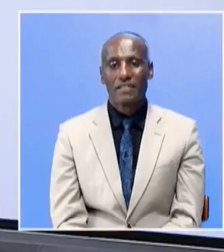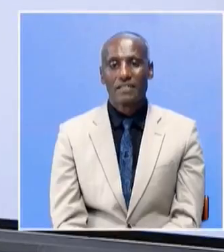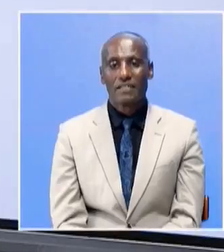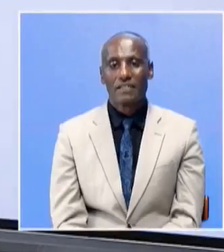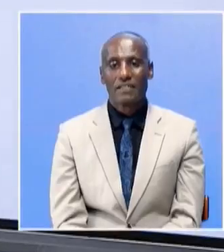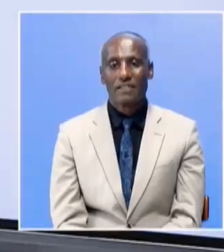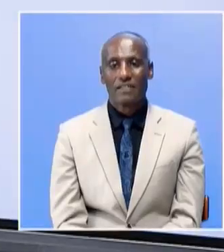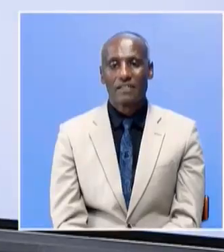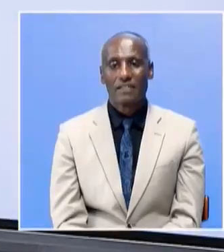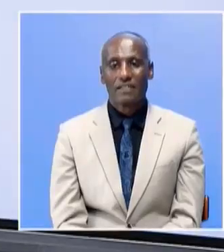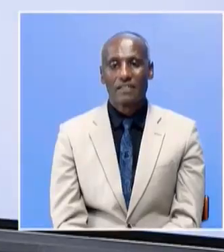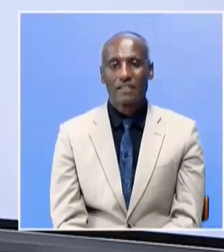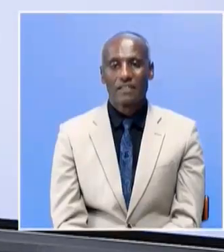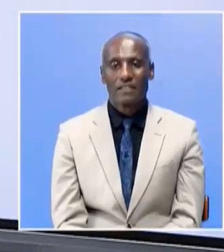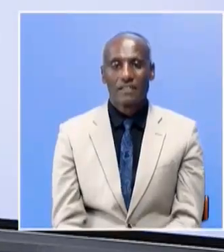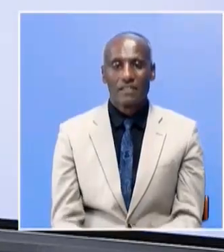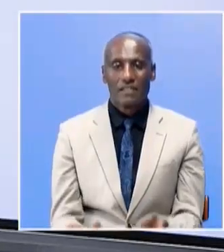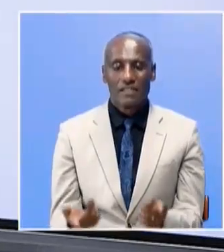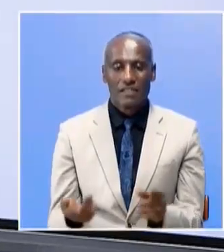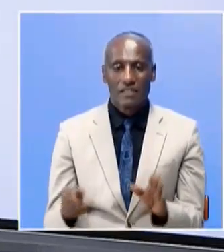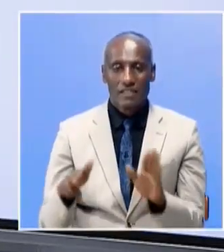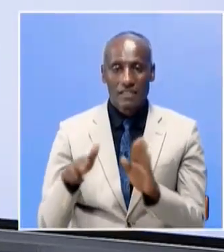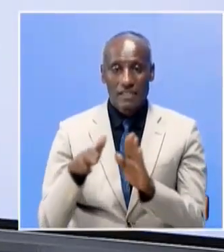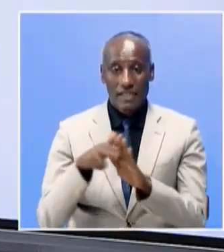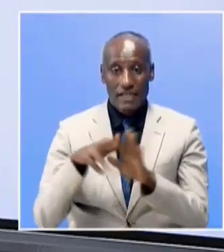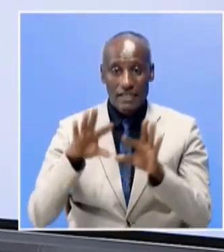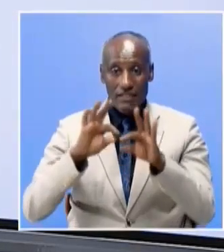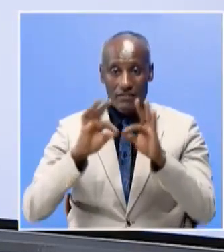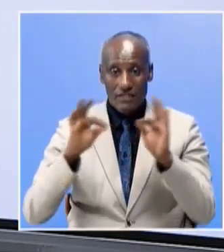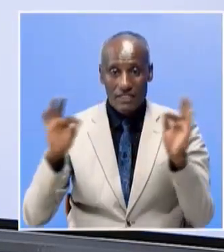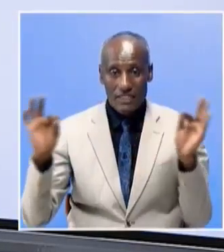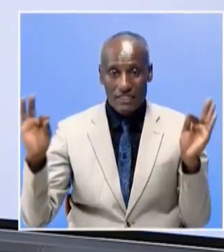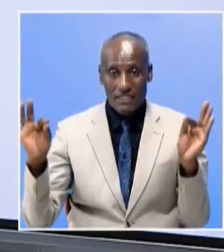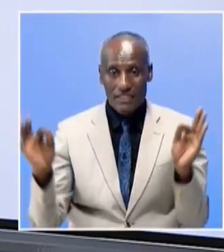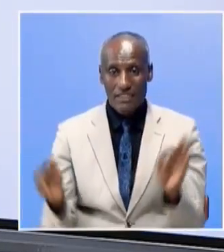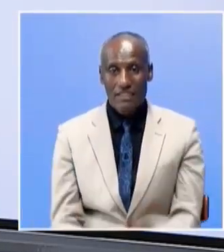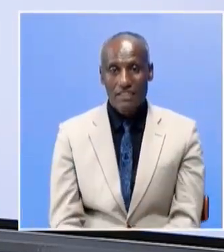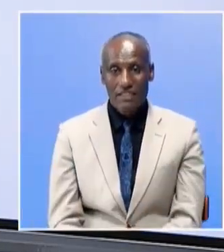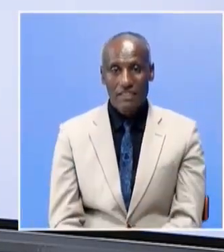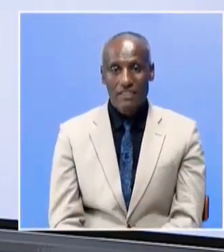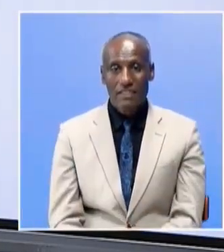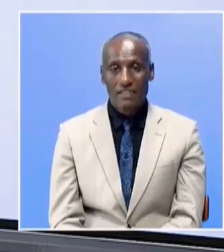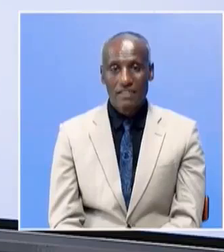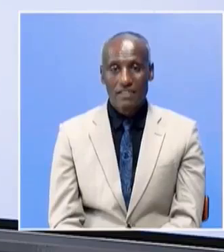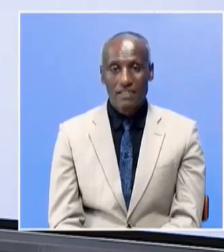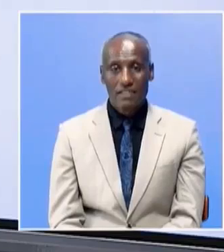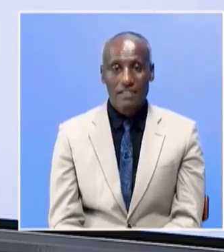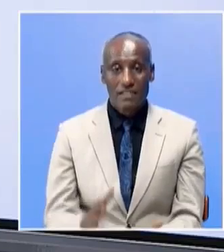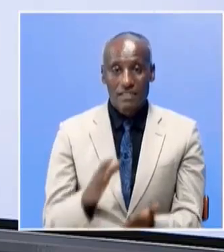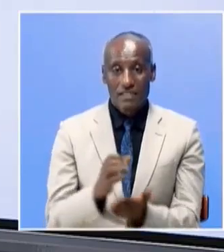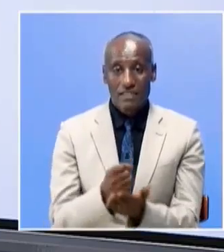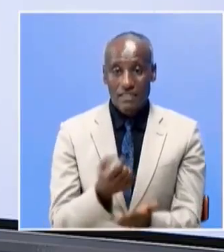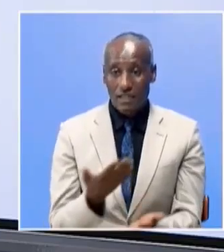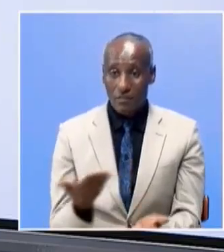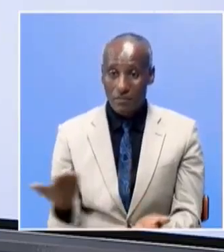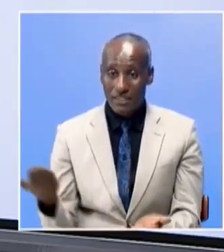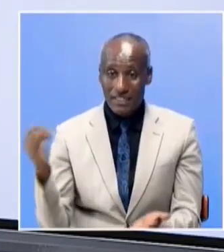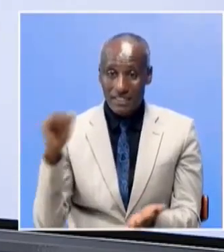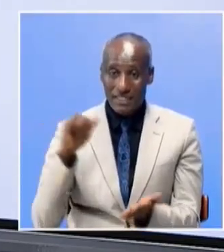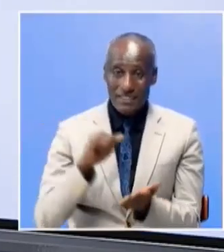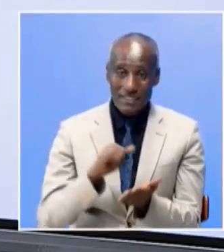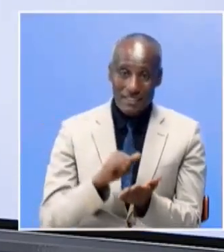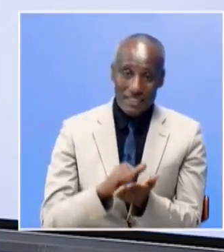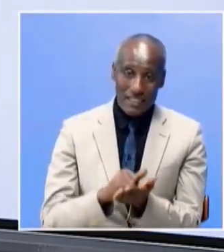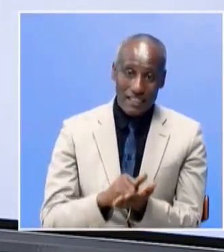Look, when we're saying a negative sentence, just we mean that something that you